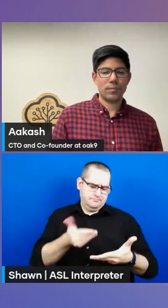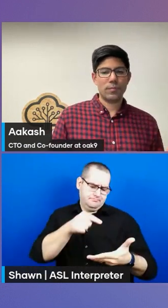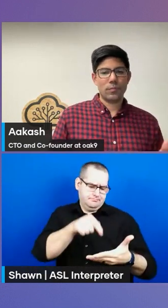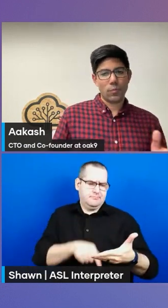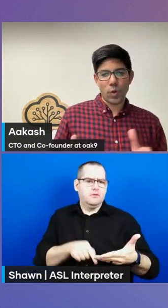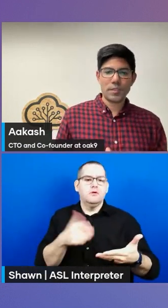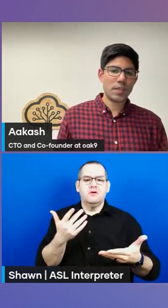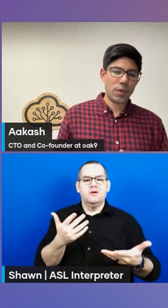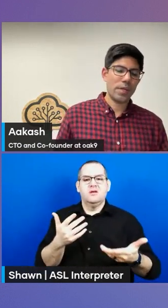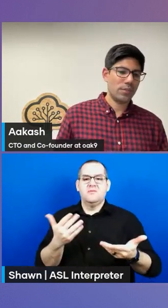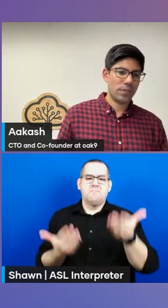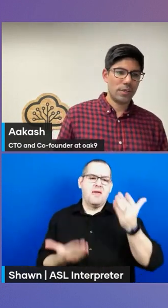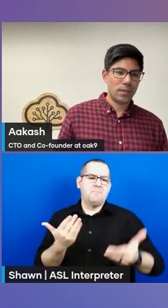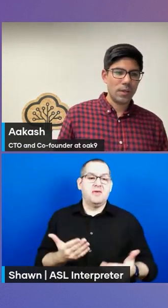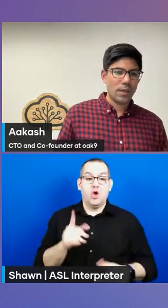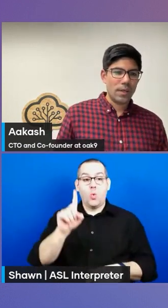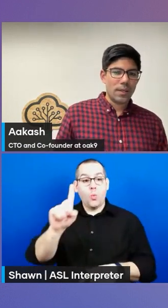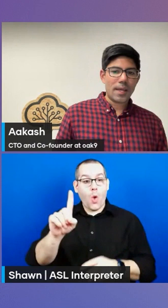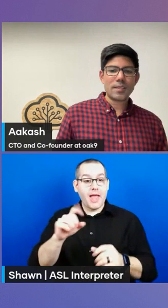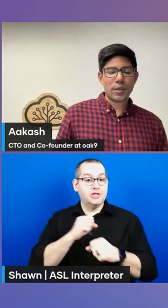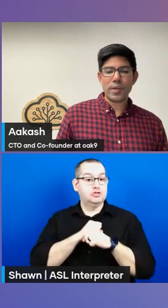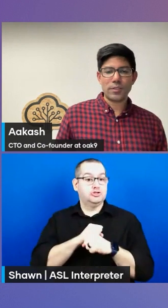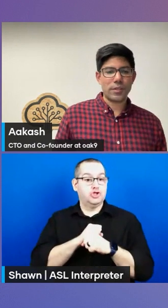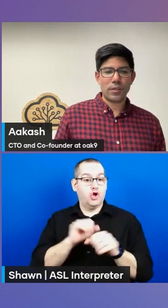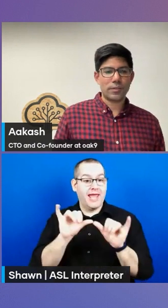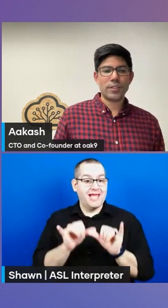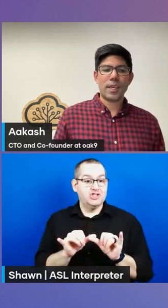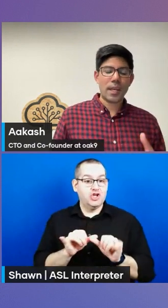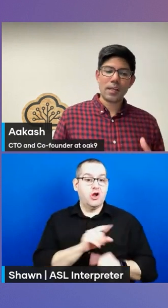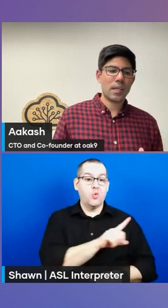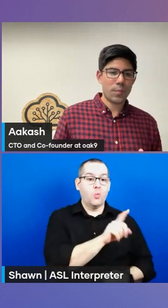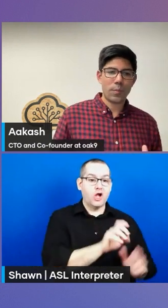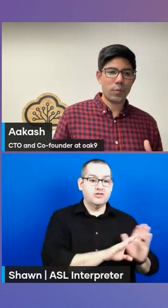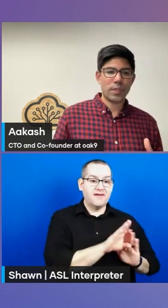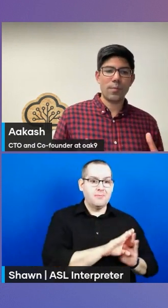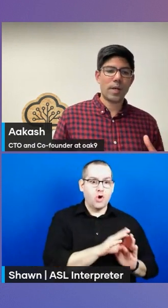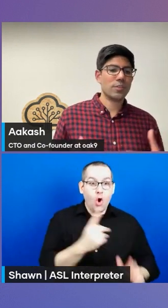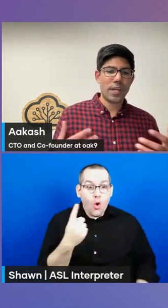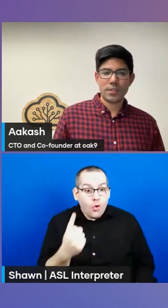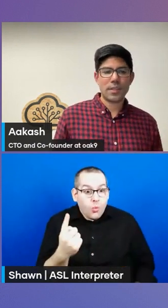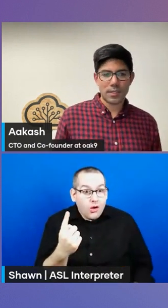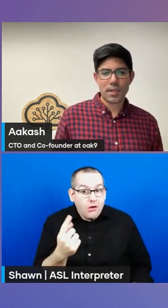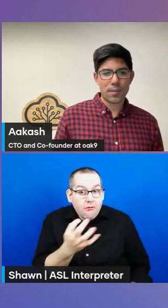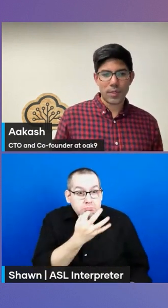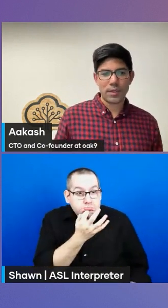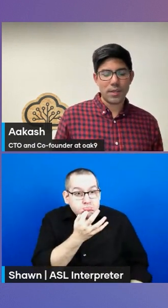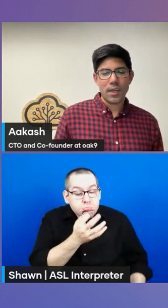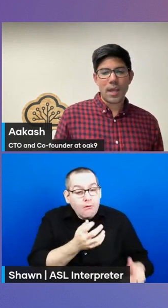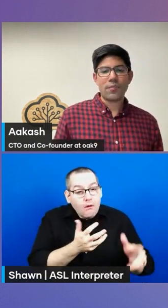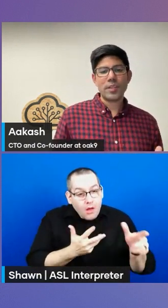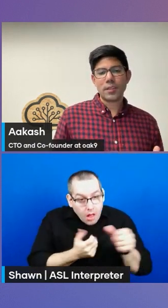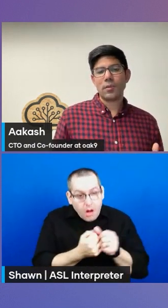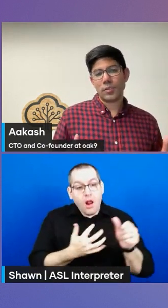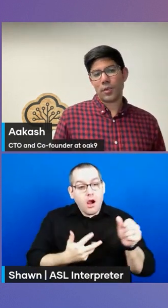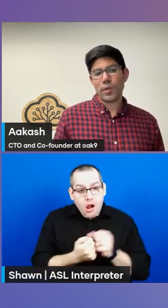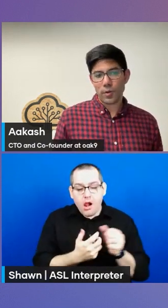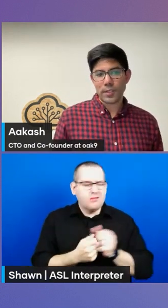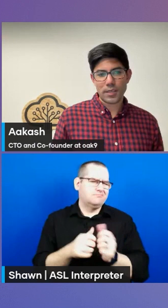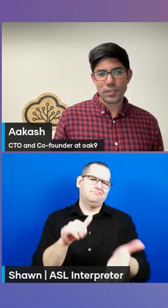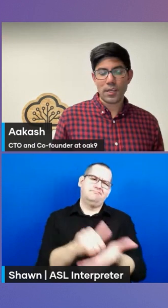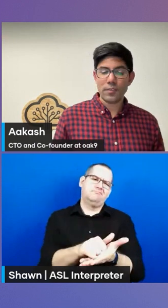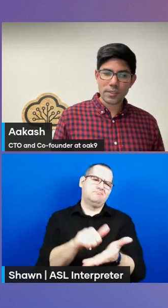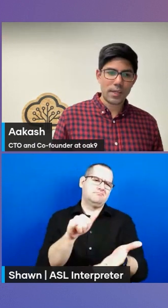to one security engineer. That security engineer just cannot keep up with the amount of change that is happening. Every single